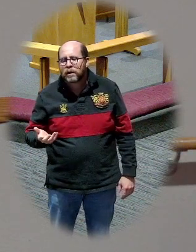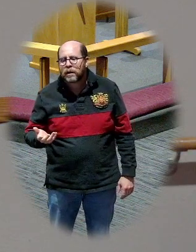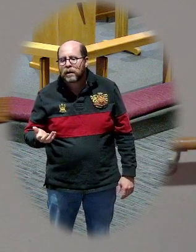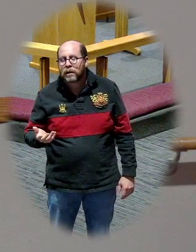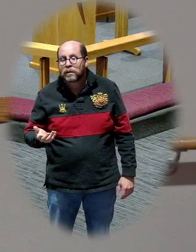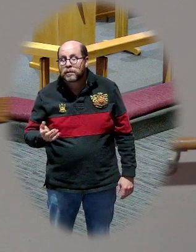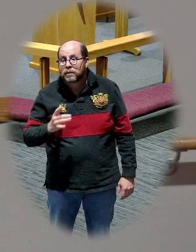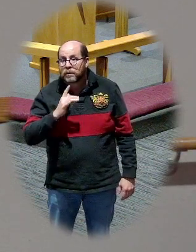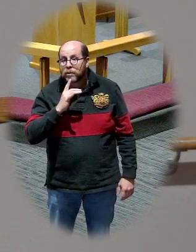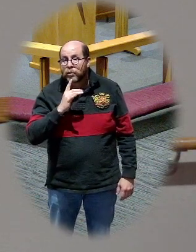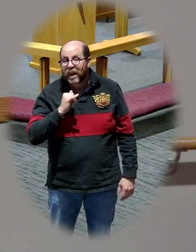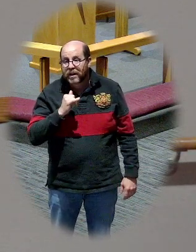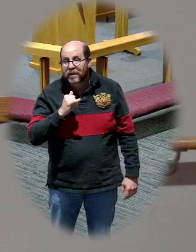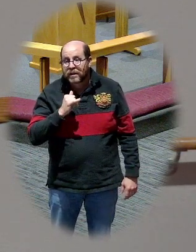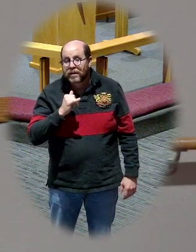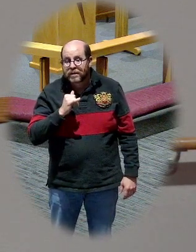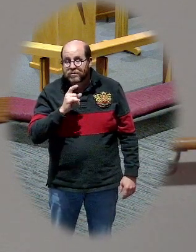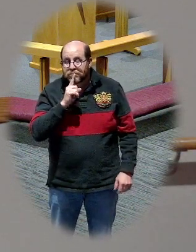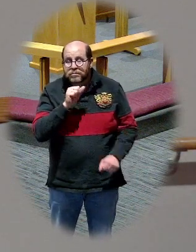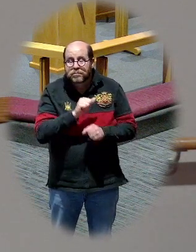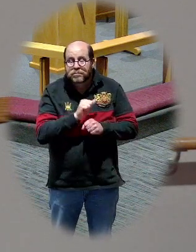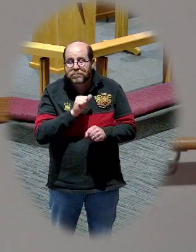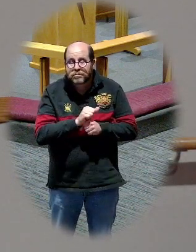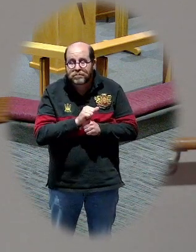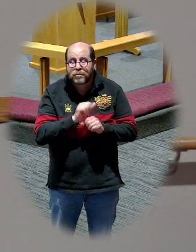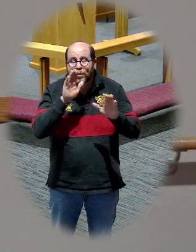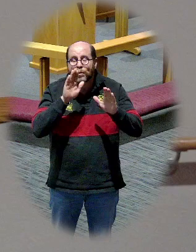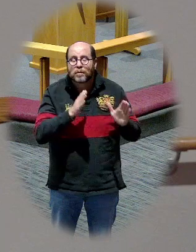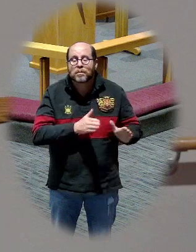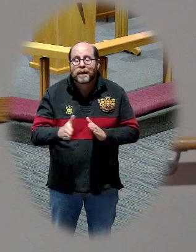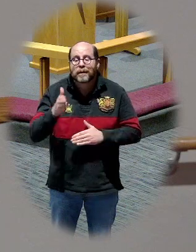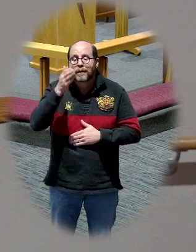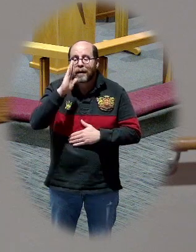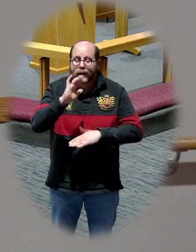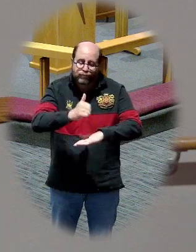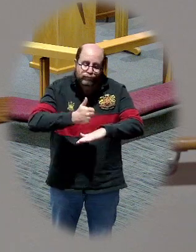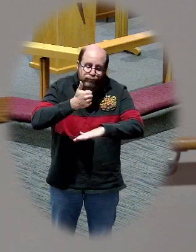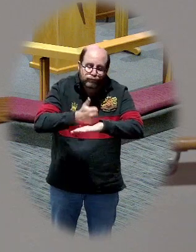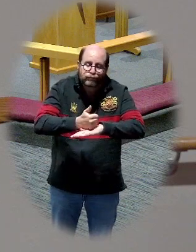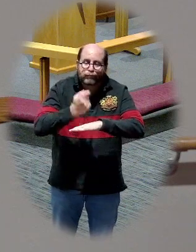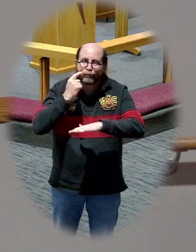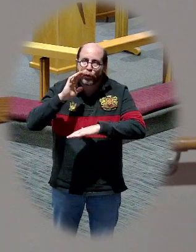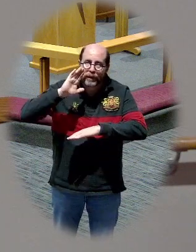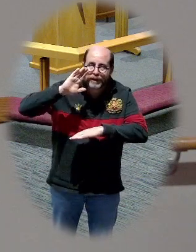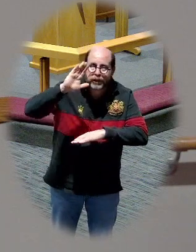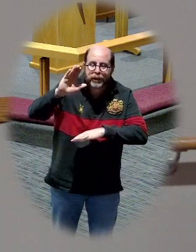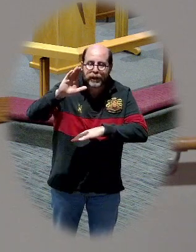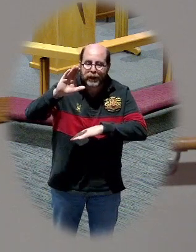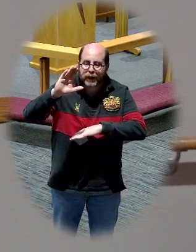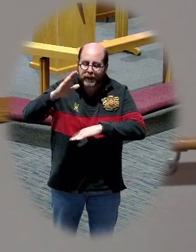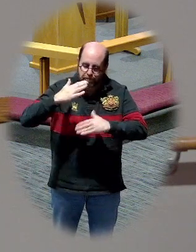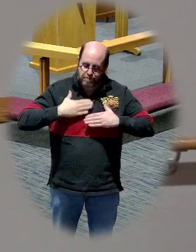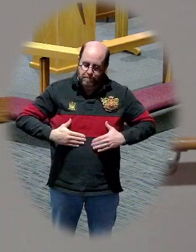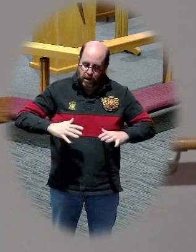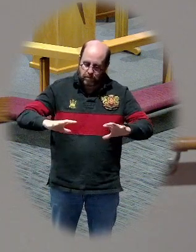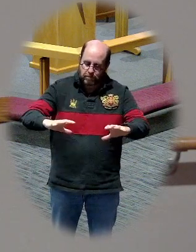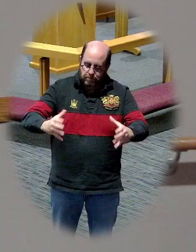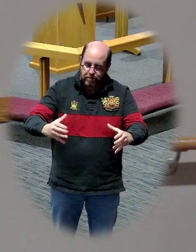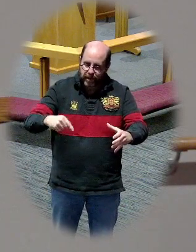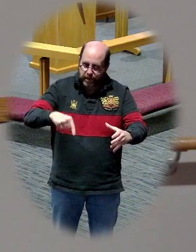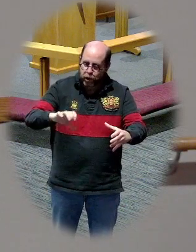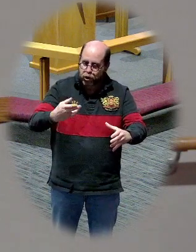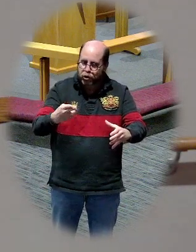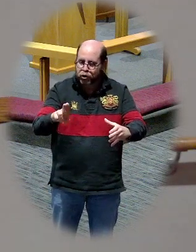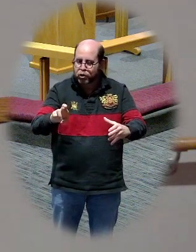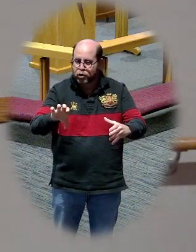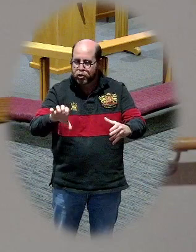In reality, it truly is a great plan that God has put in place for His church. That it would